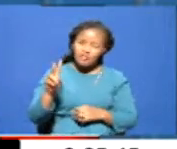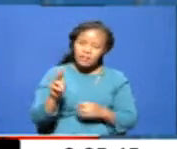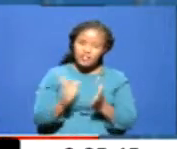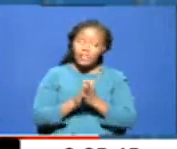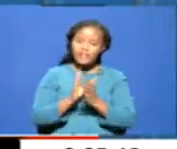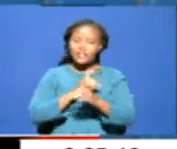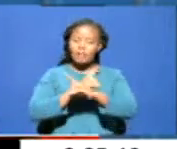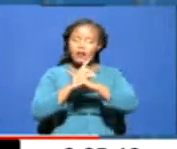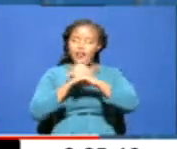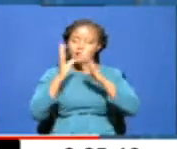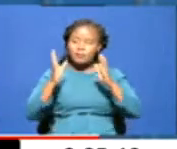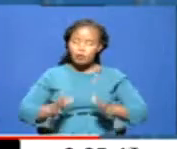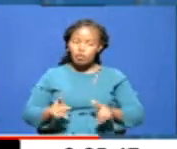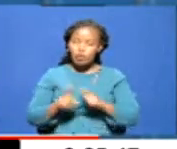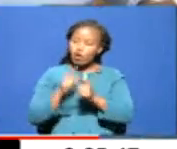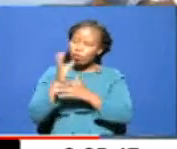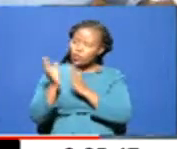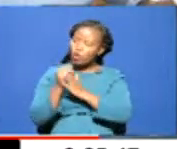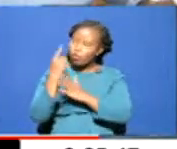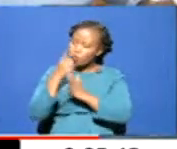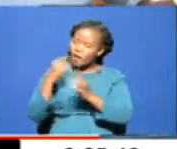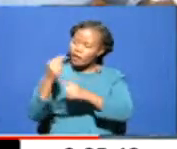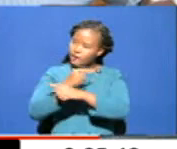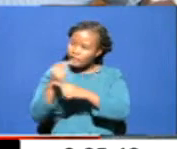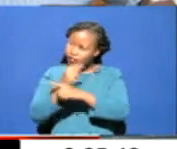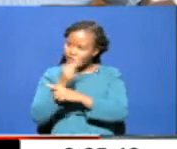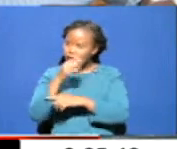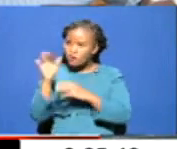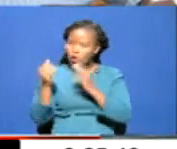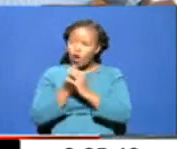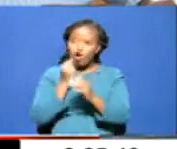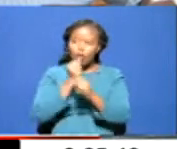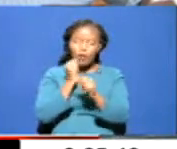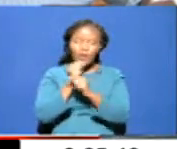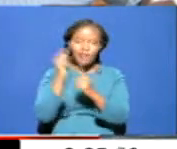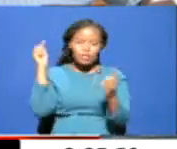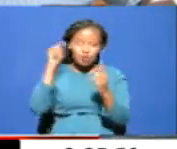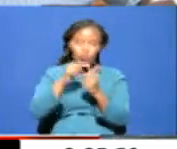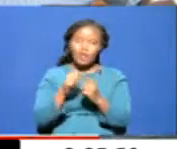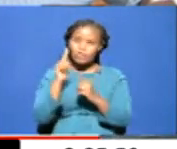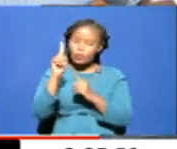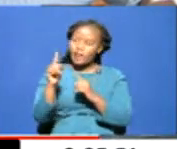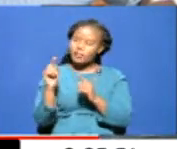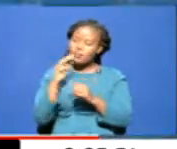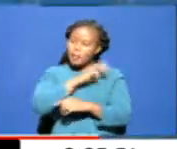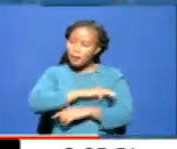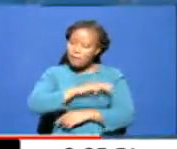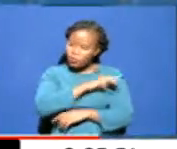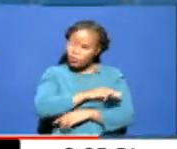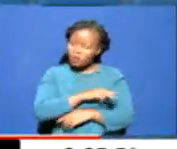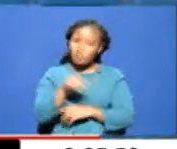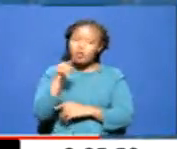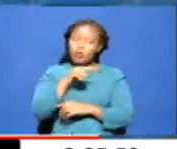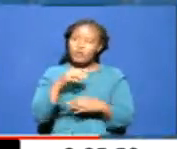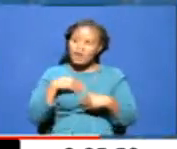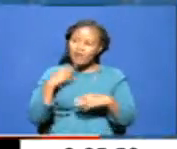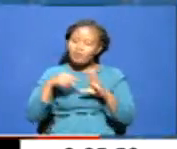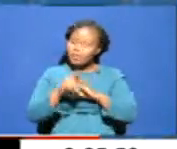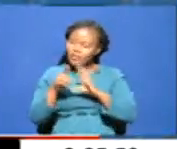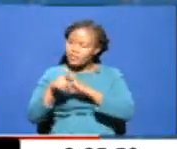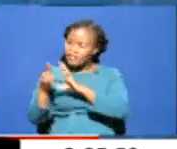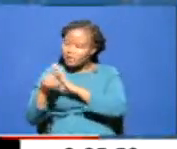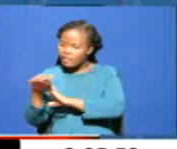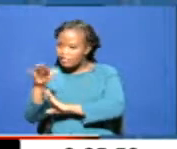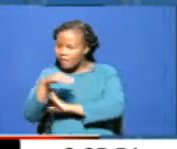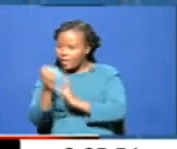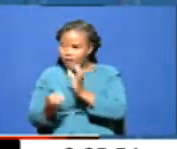paralegals. All of you are working towards one goal. We have been going round, and there are quite a number of facilities that have been launched. And as I'm talking